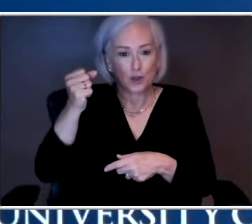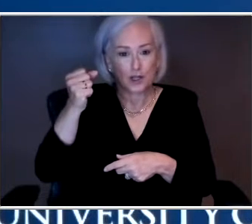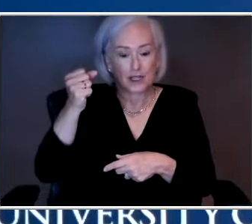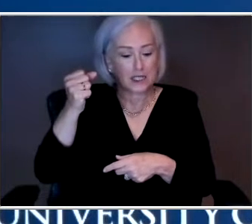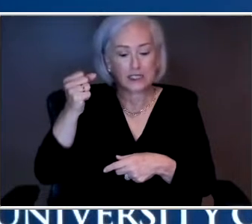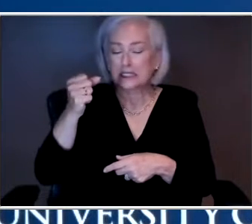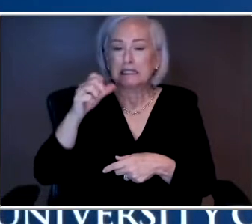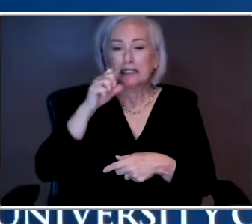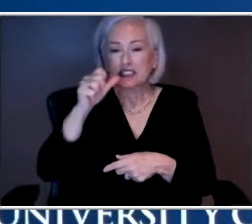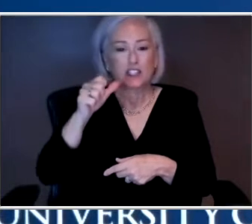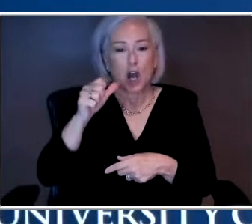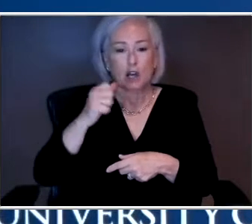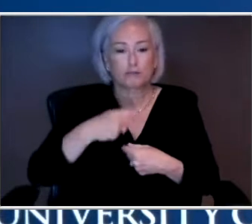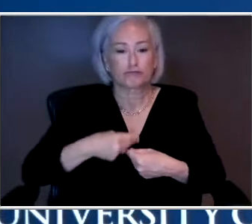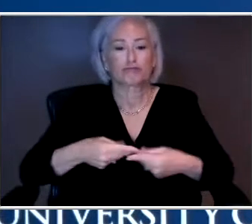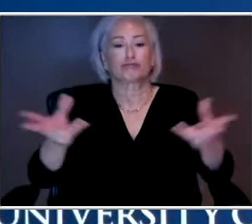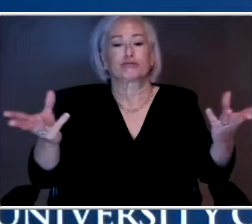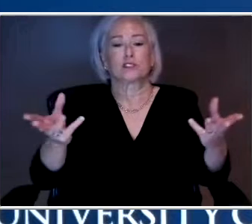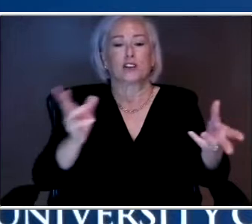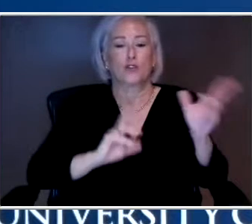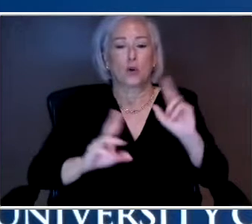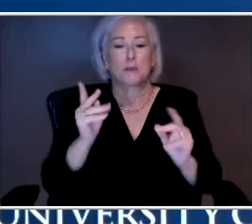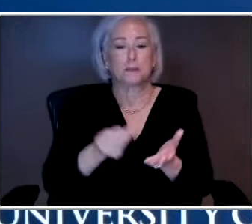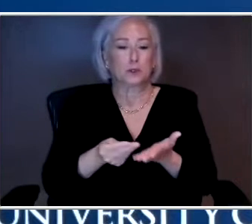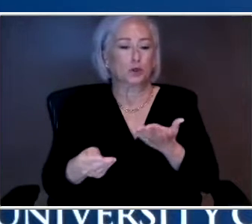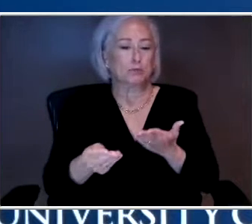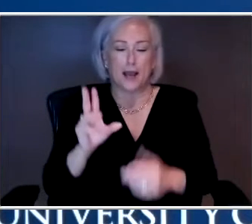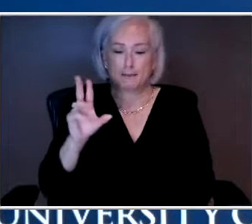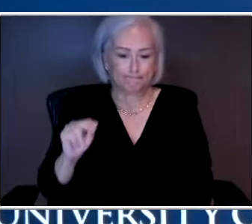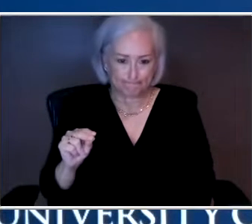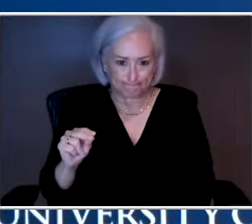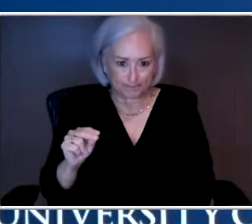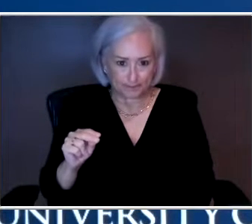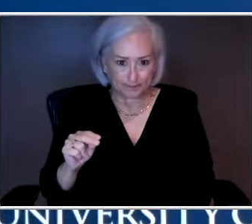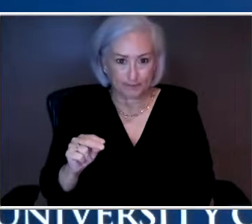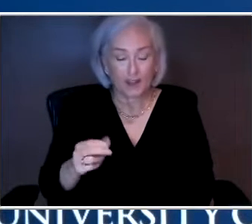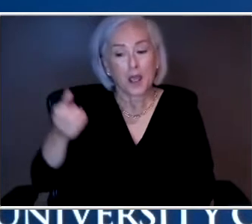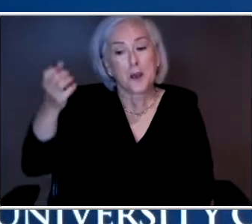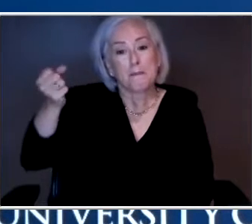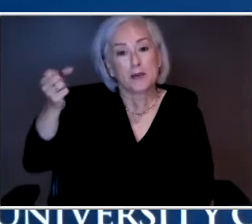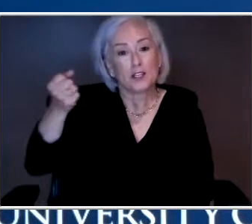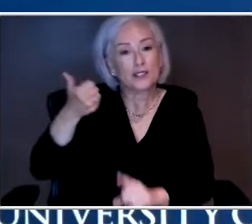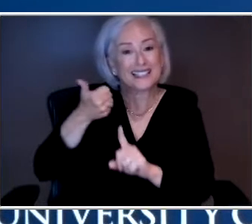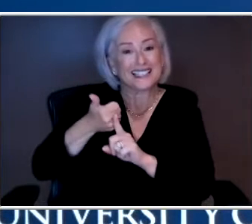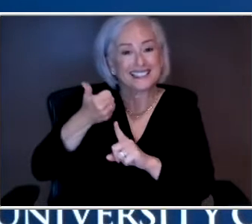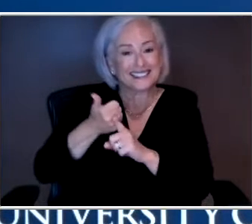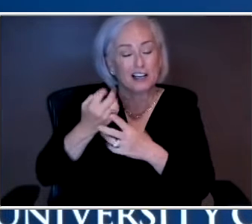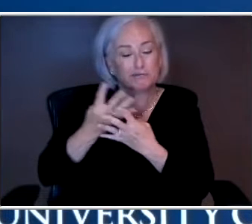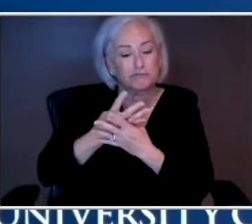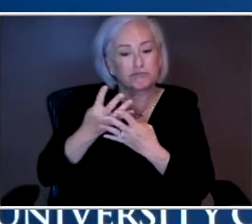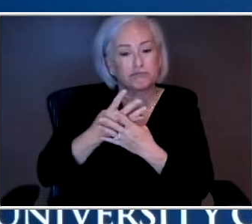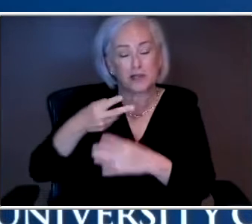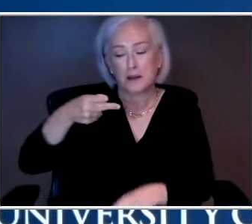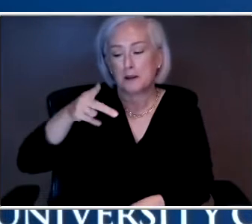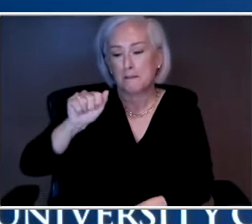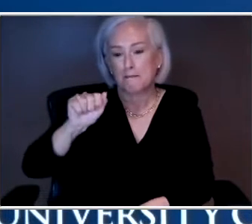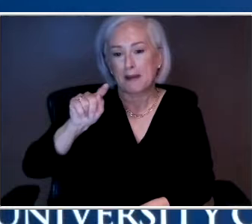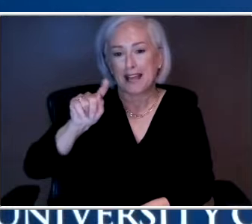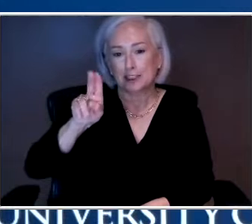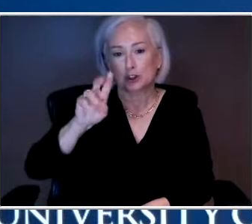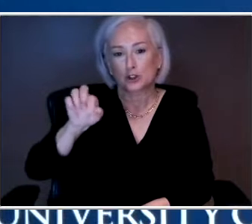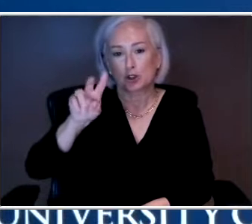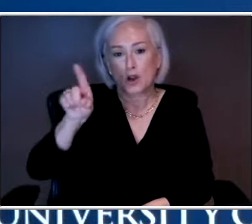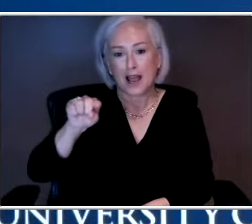for people to buy. We know that milk is pasteurized. Most of the milk that you can buy in the stores is